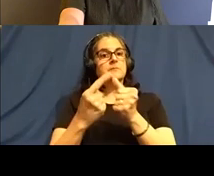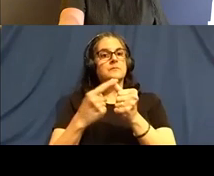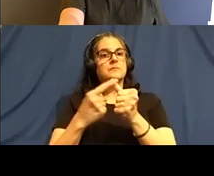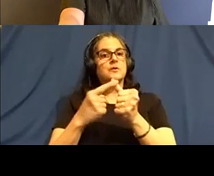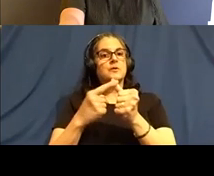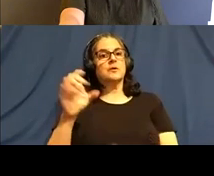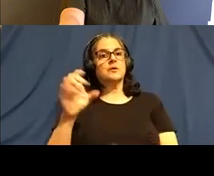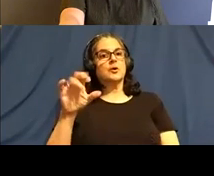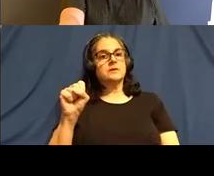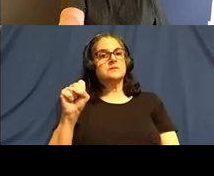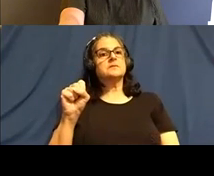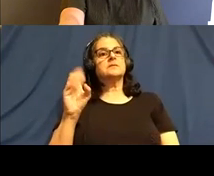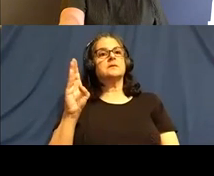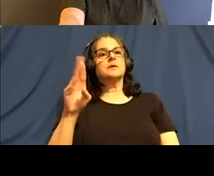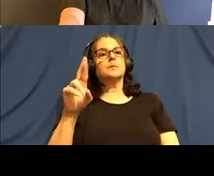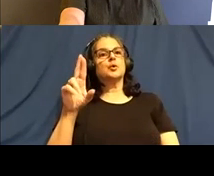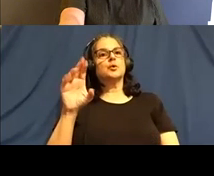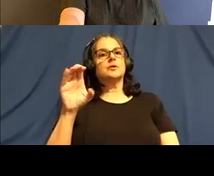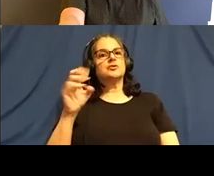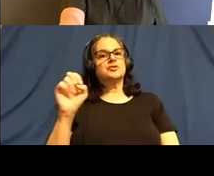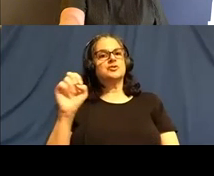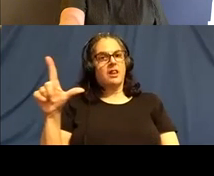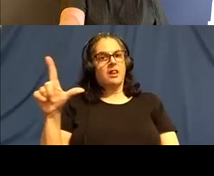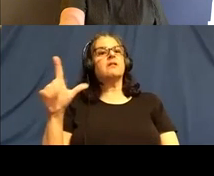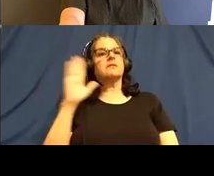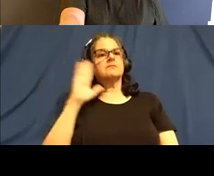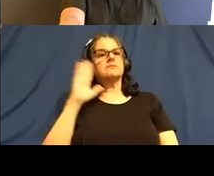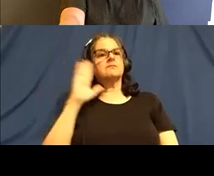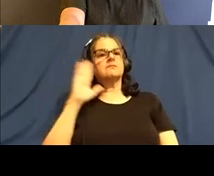RPM project executive. He'll be going through some of the